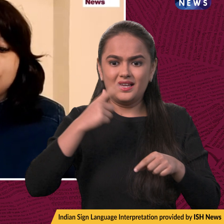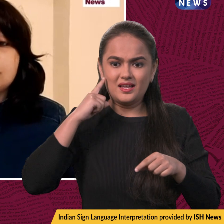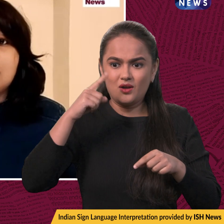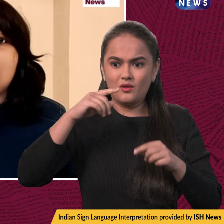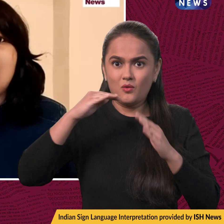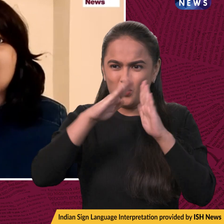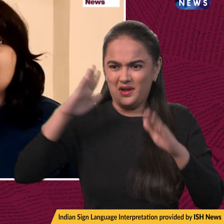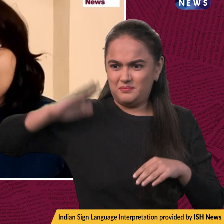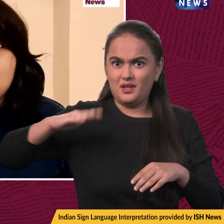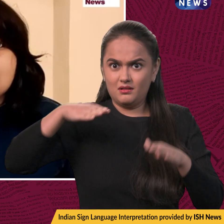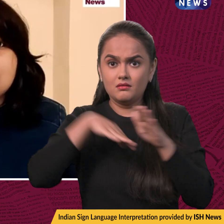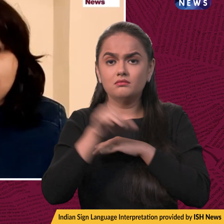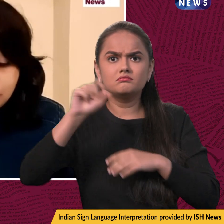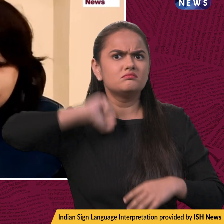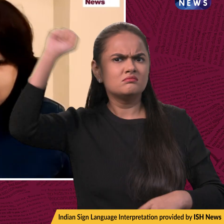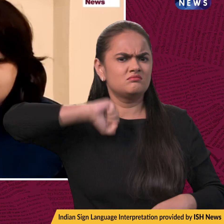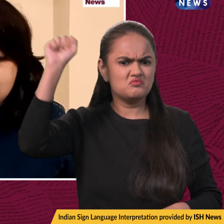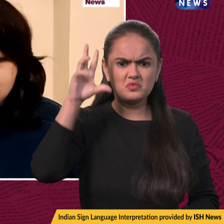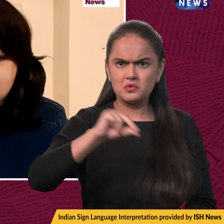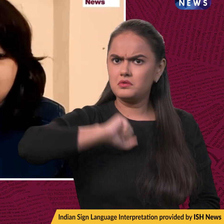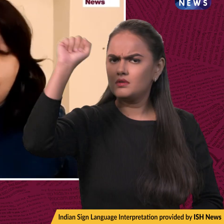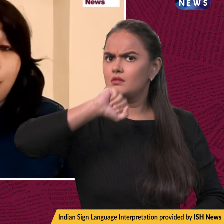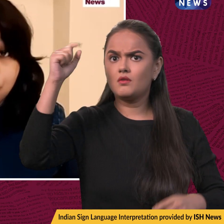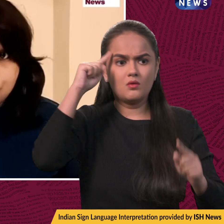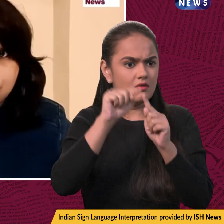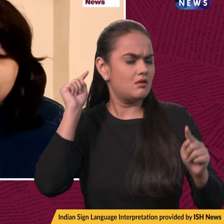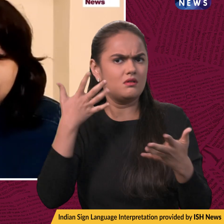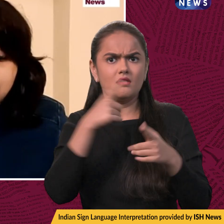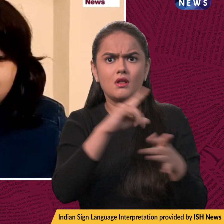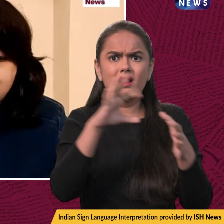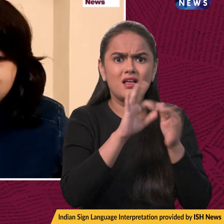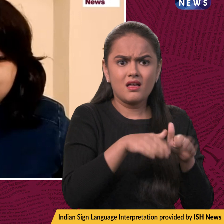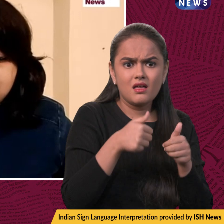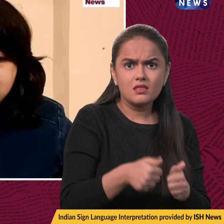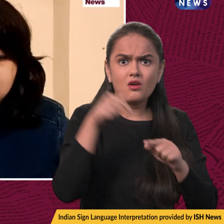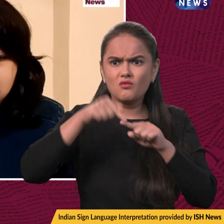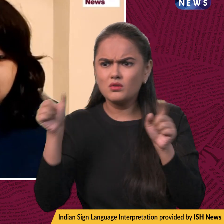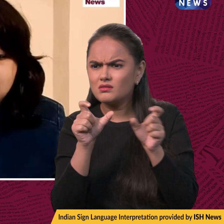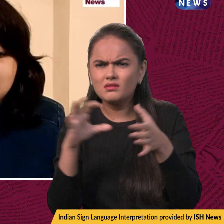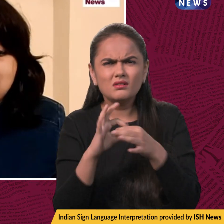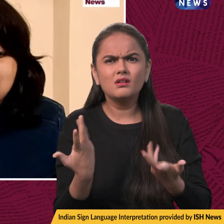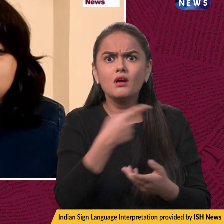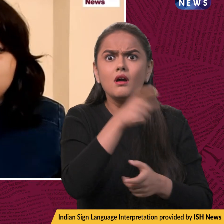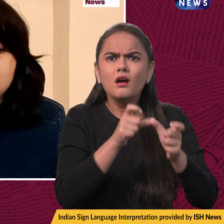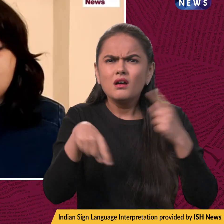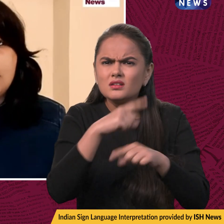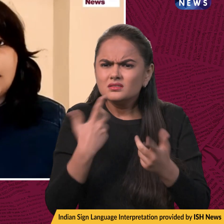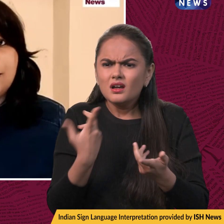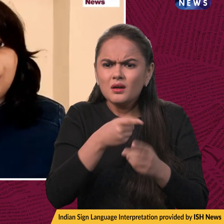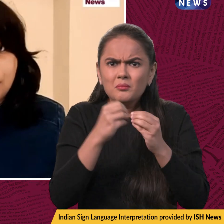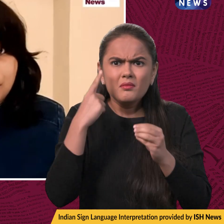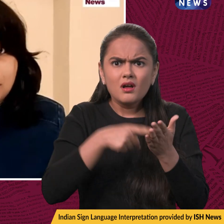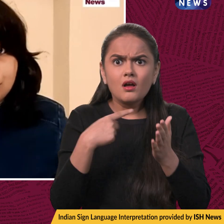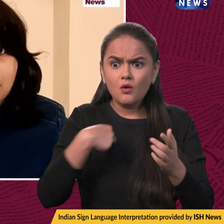the house and they were sloganeering. So there was opposition. The opposition MPs claimed that the bill would